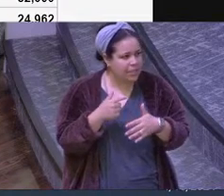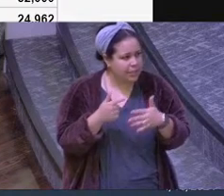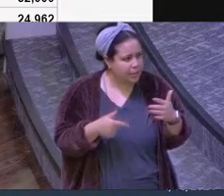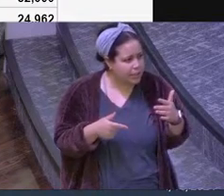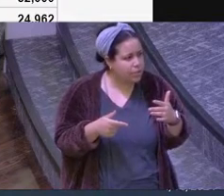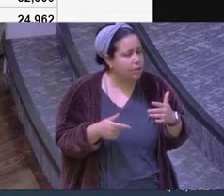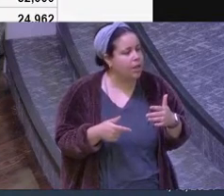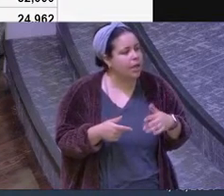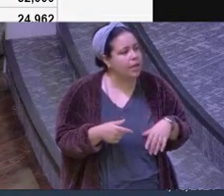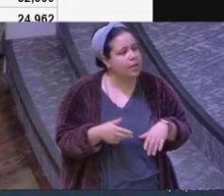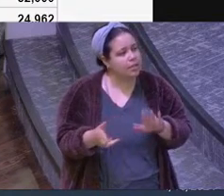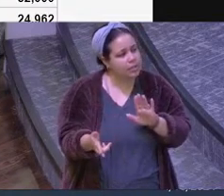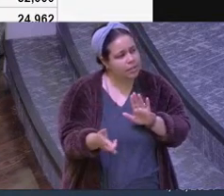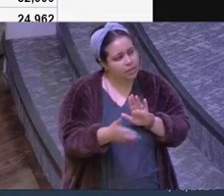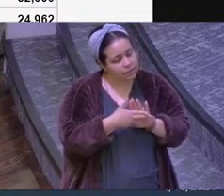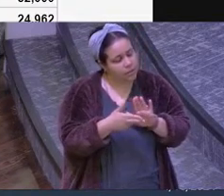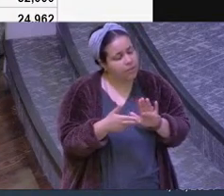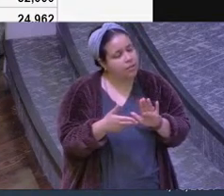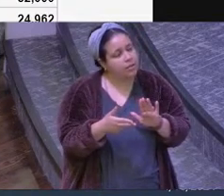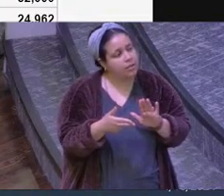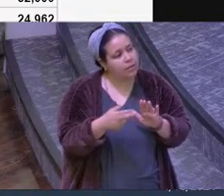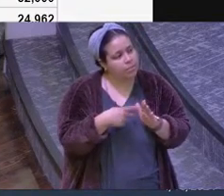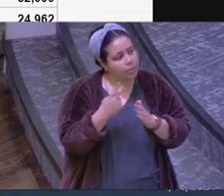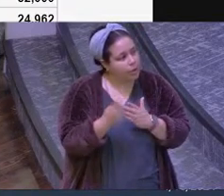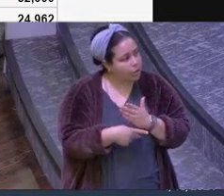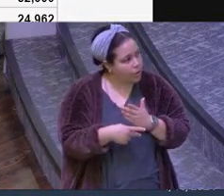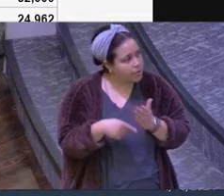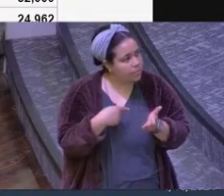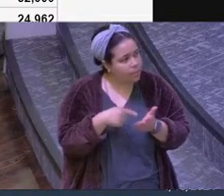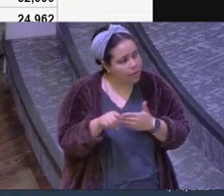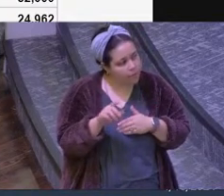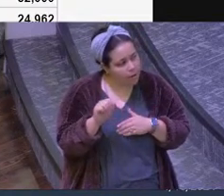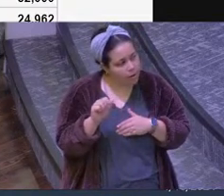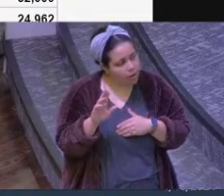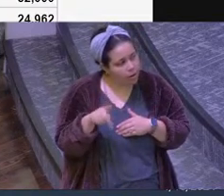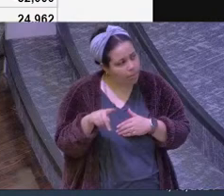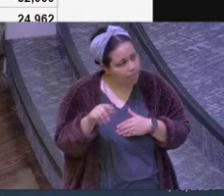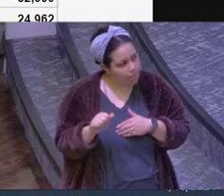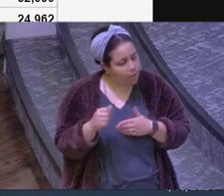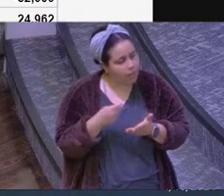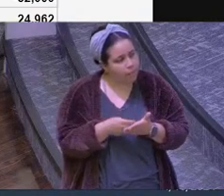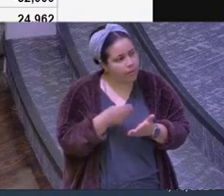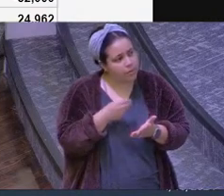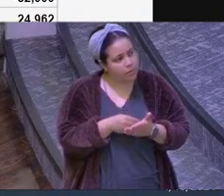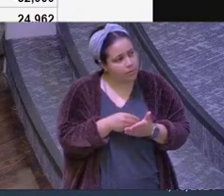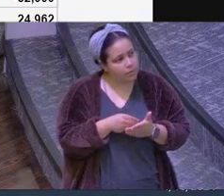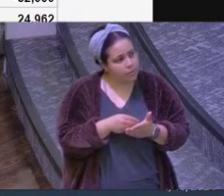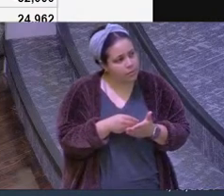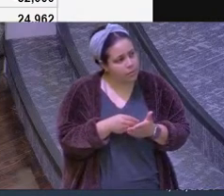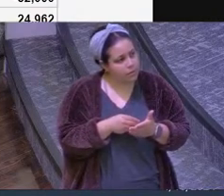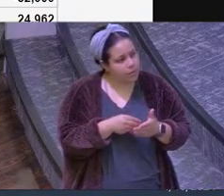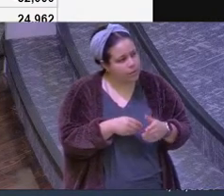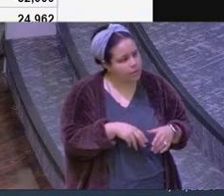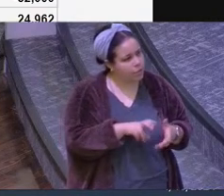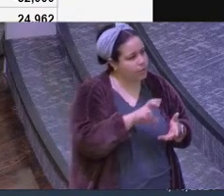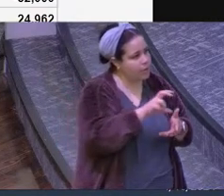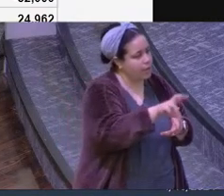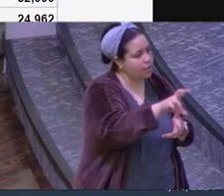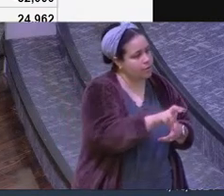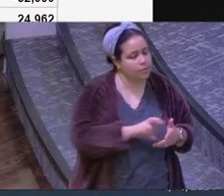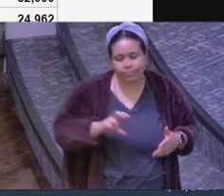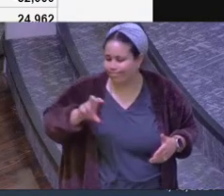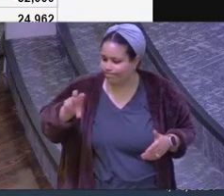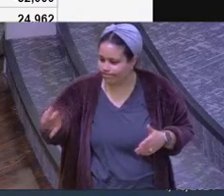subscription-based programs that we were paying for with ARPA funds that now we're having to move over into the general fund. We did try to go through and decide,